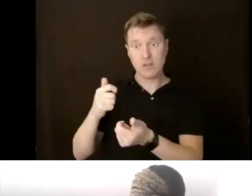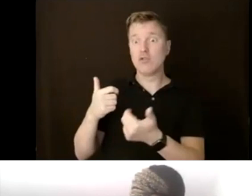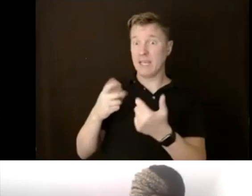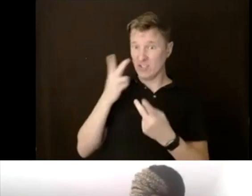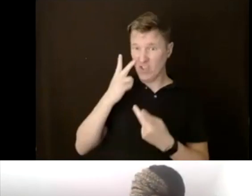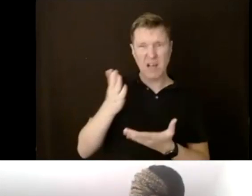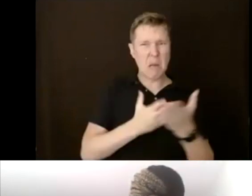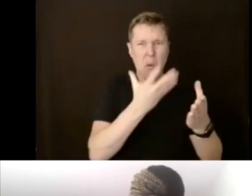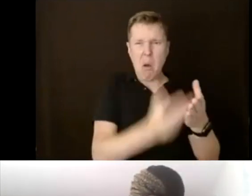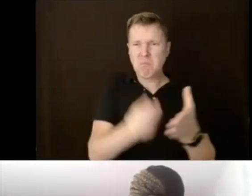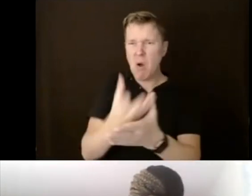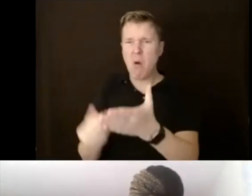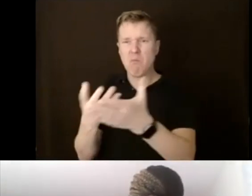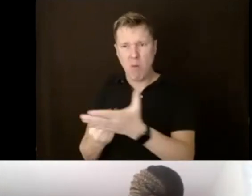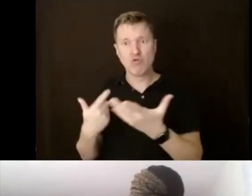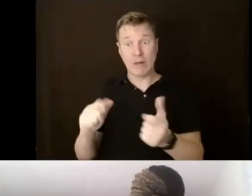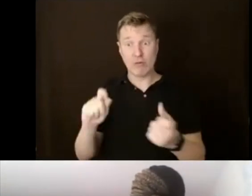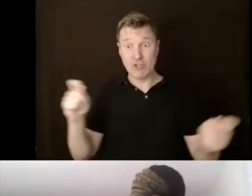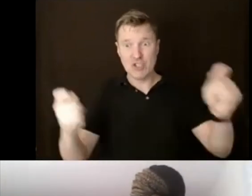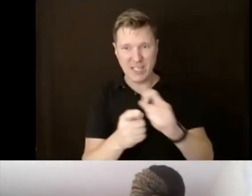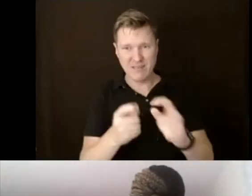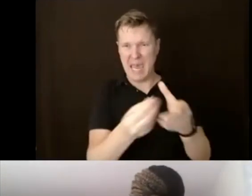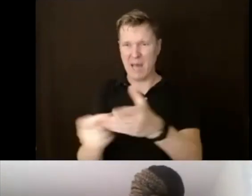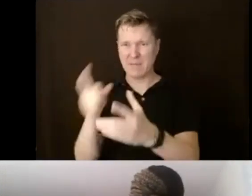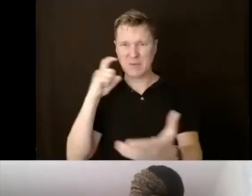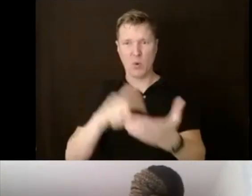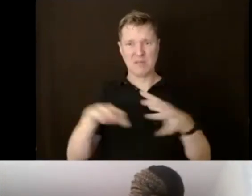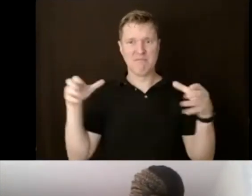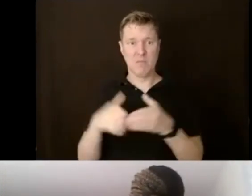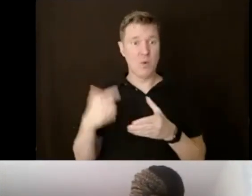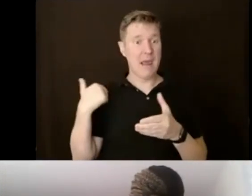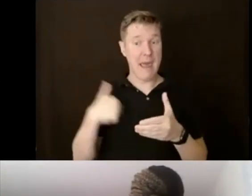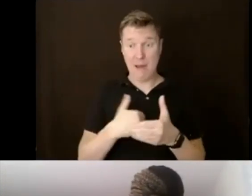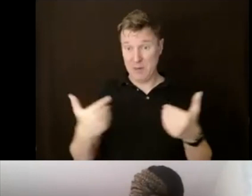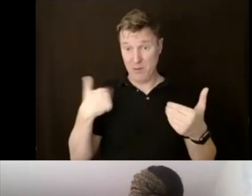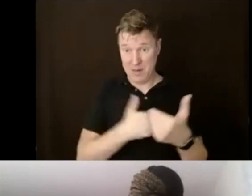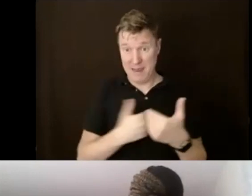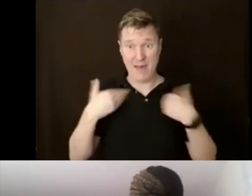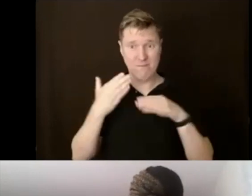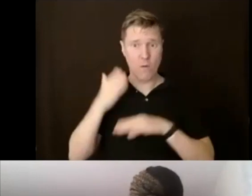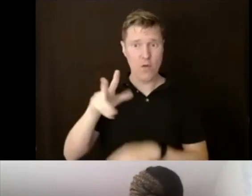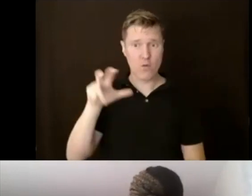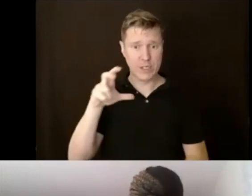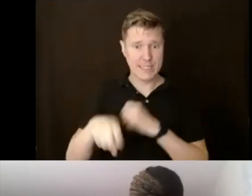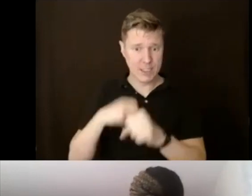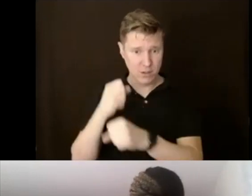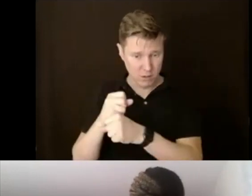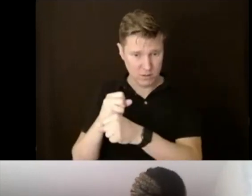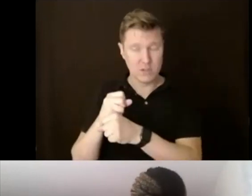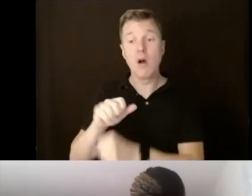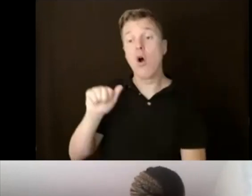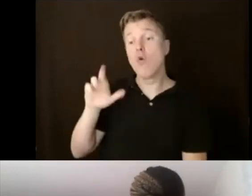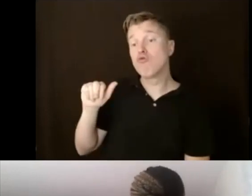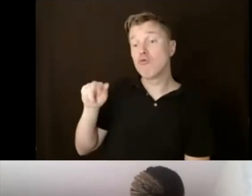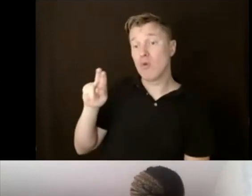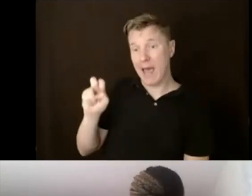violence. We have over 300 years of cumulative experience, and Reliance was formed not to